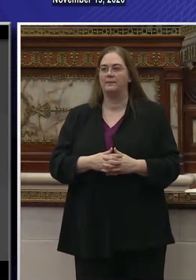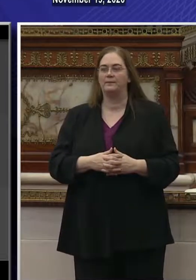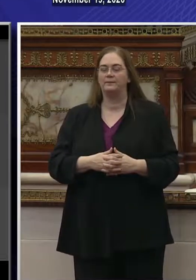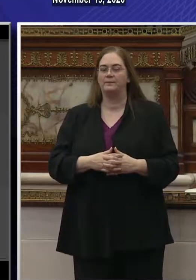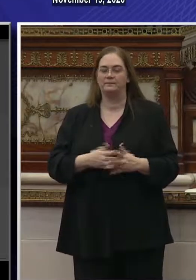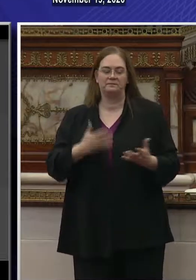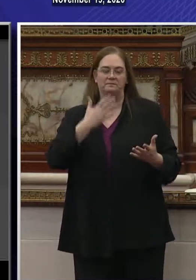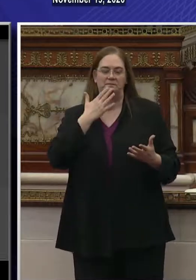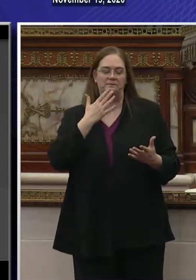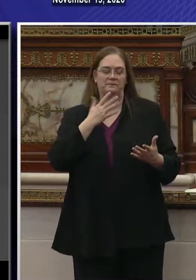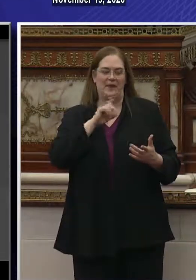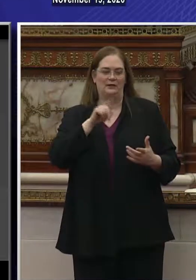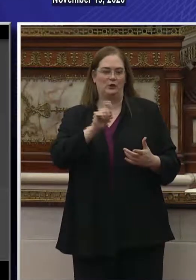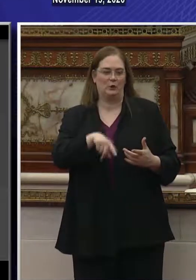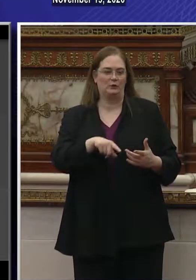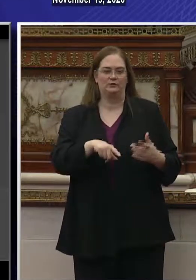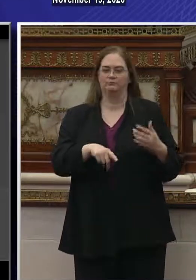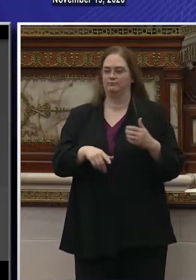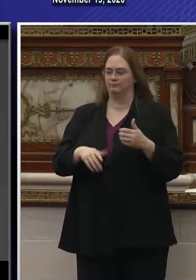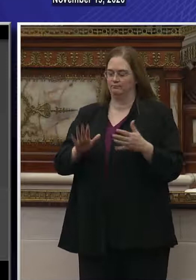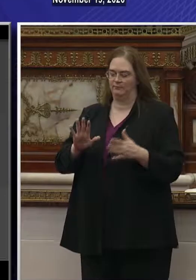for answering those questions.